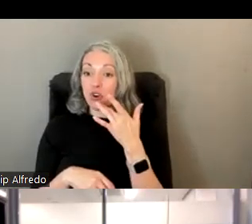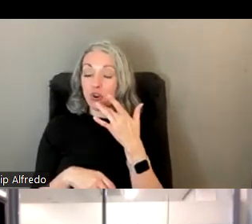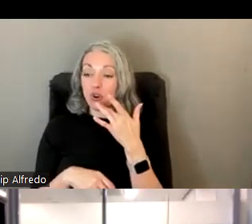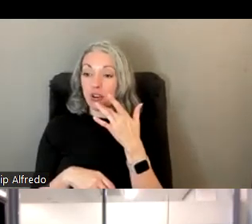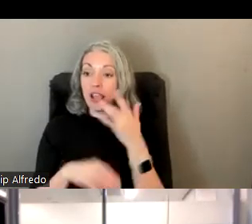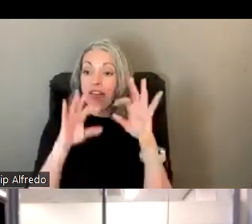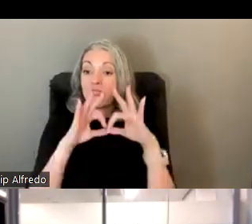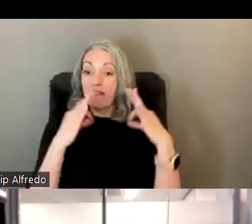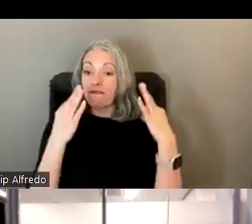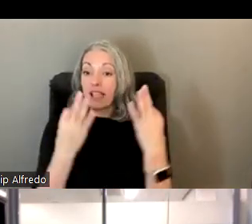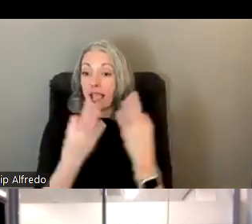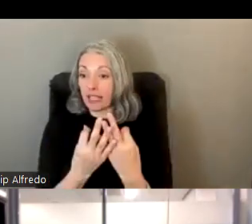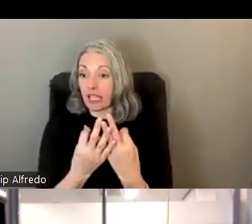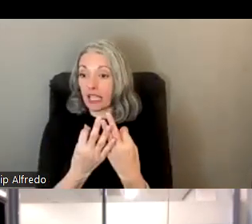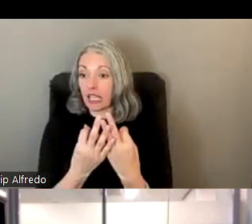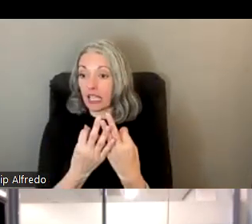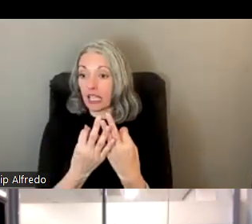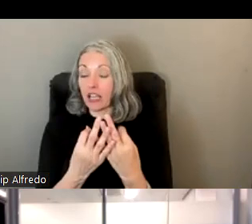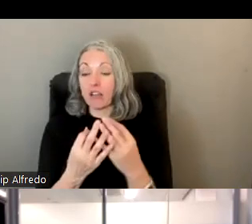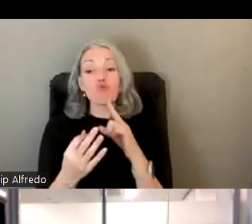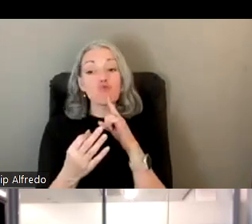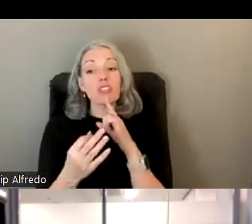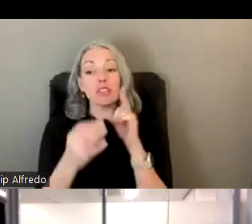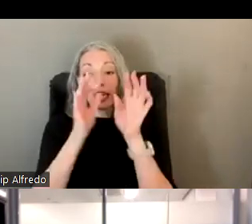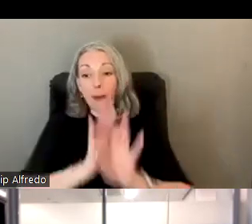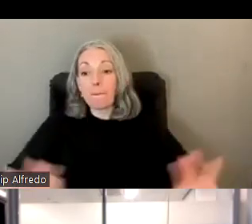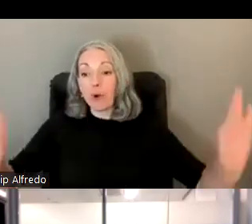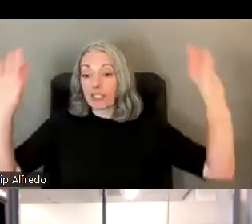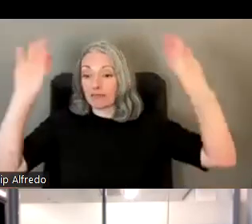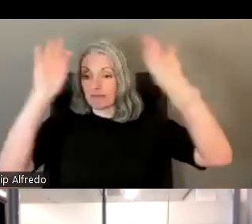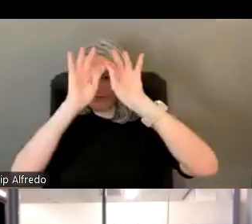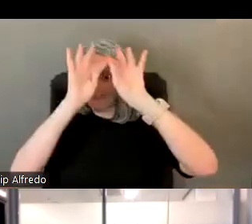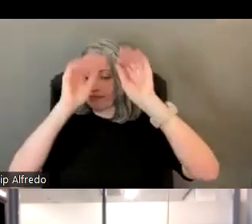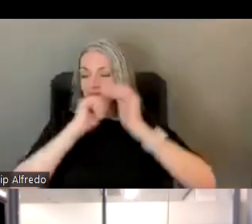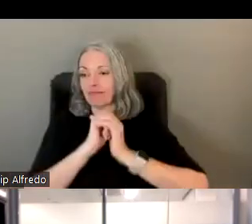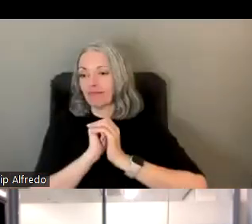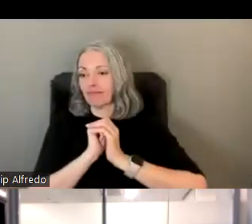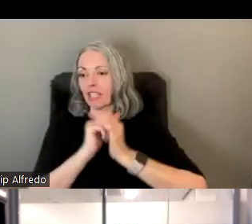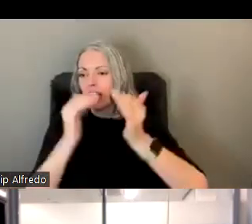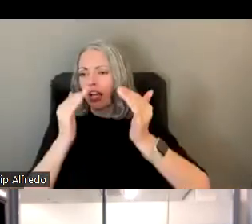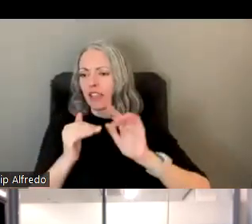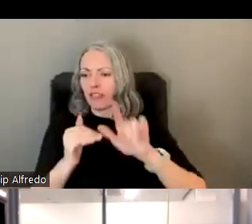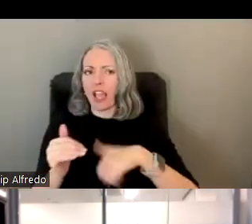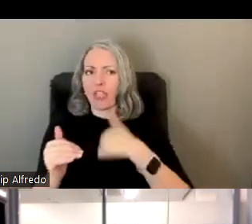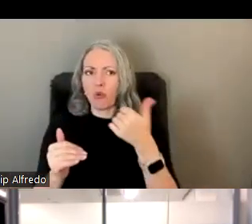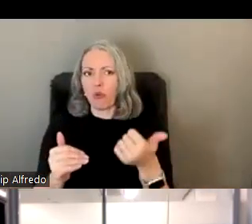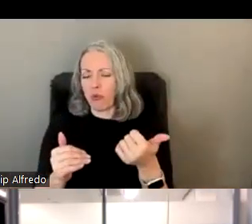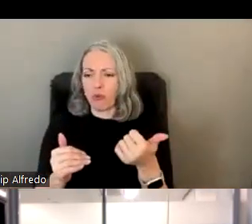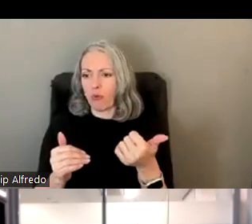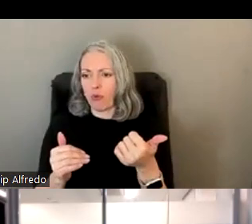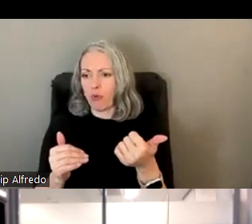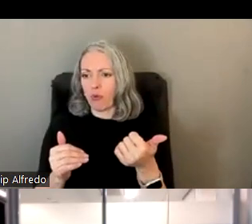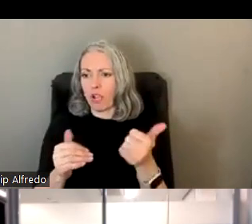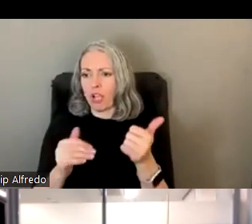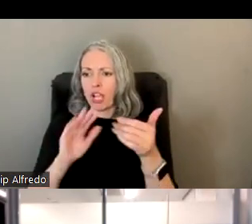family one. I think that's really, really important. and then the other one was the